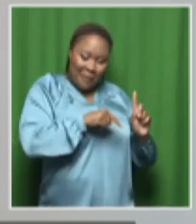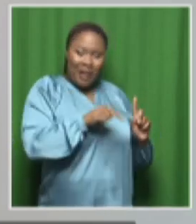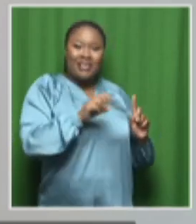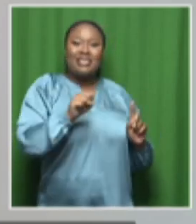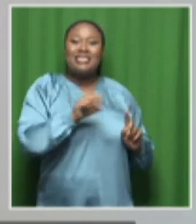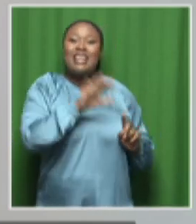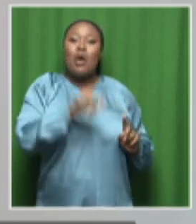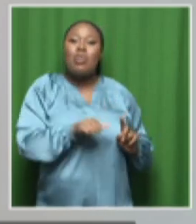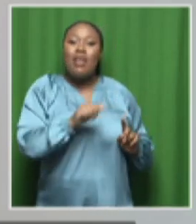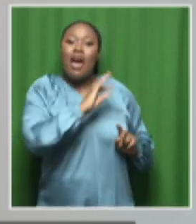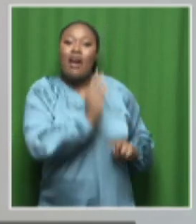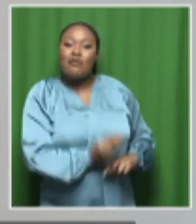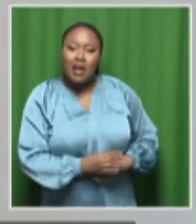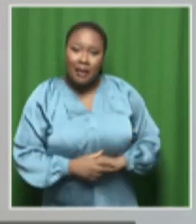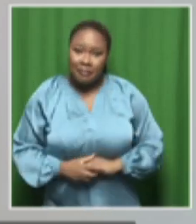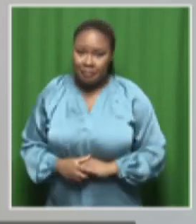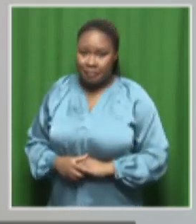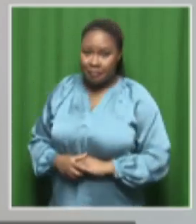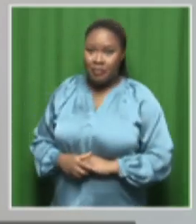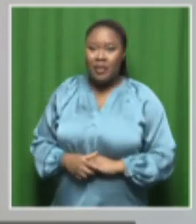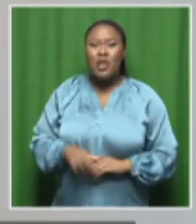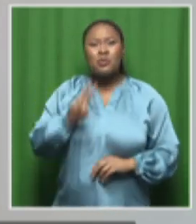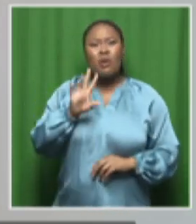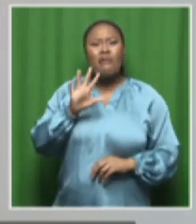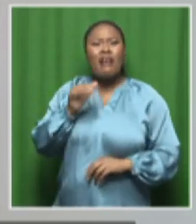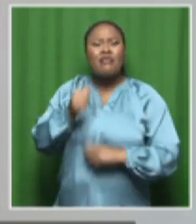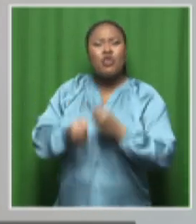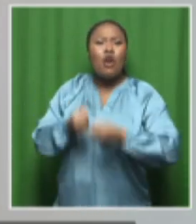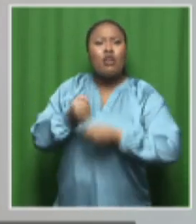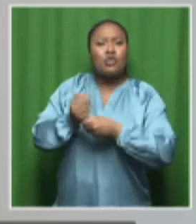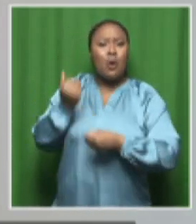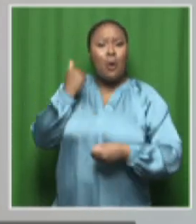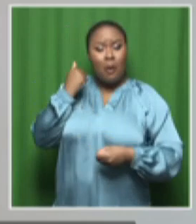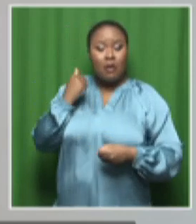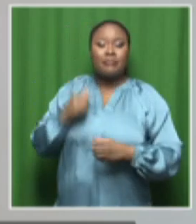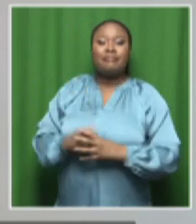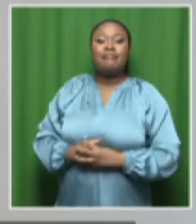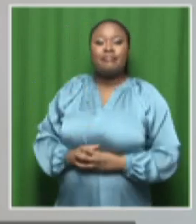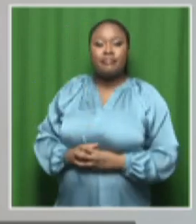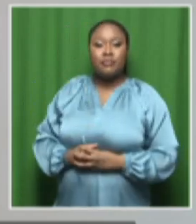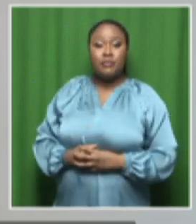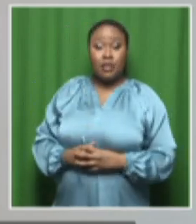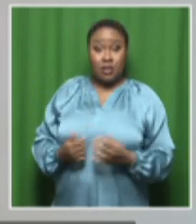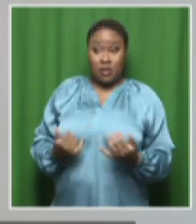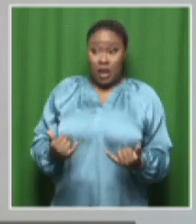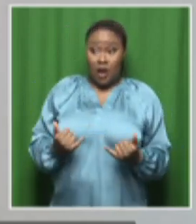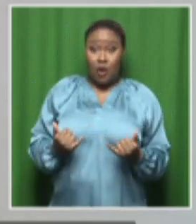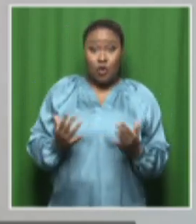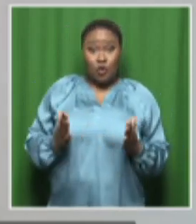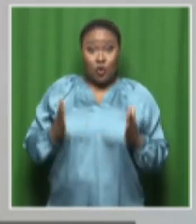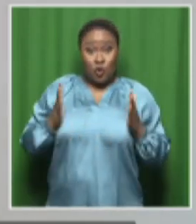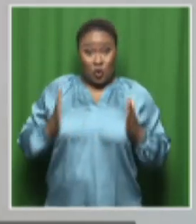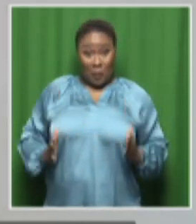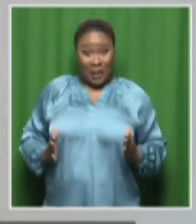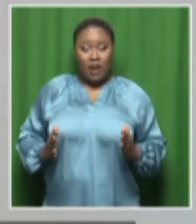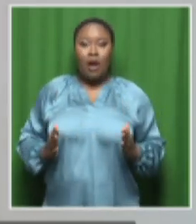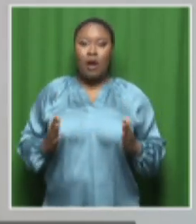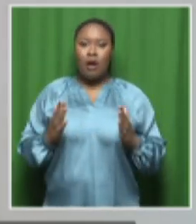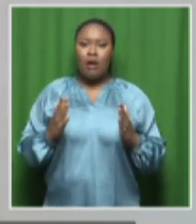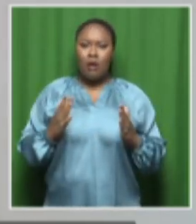was the saying that most of early evidence of modern human actually originated from